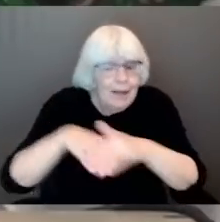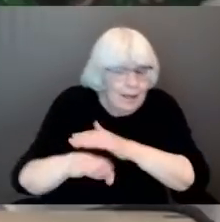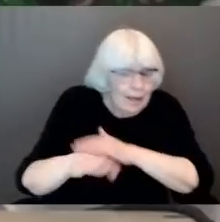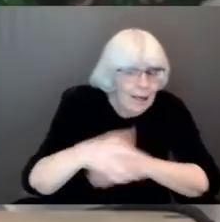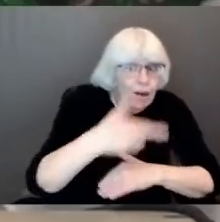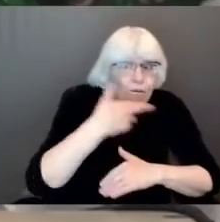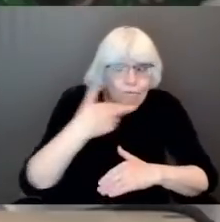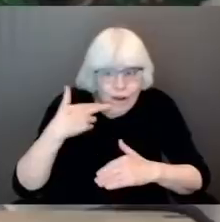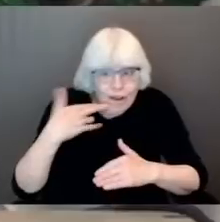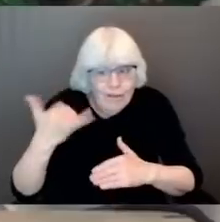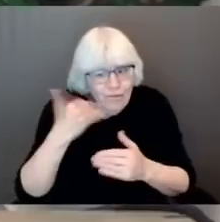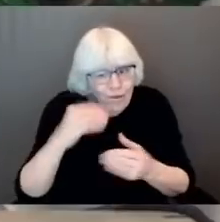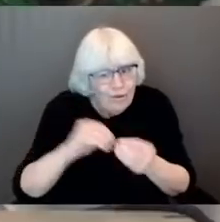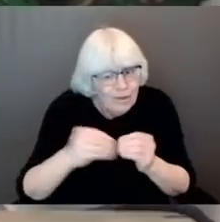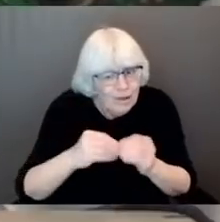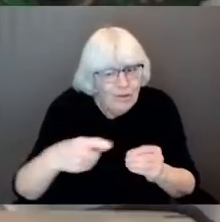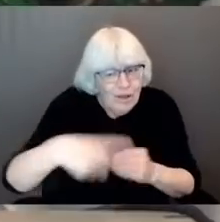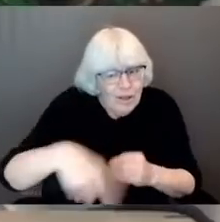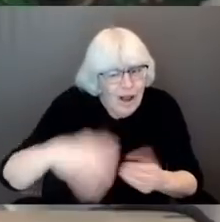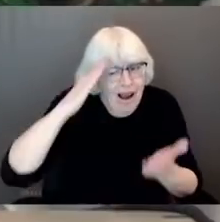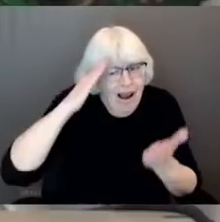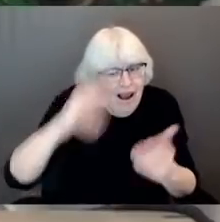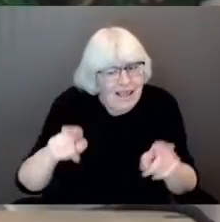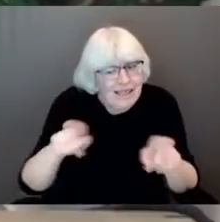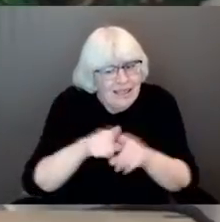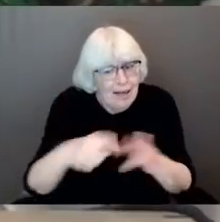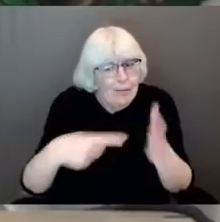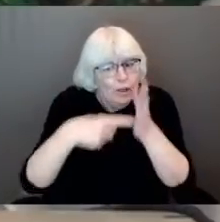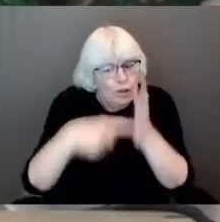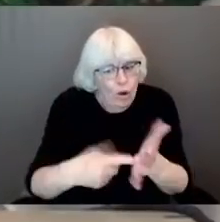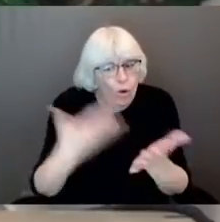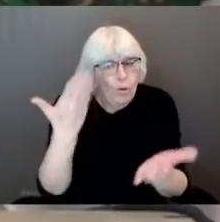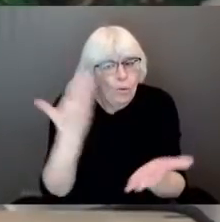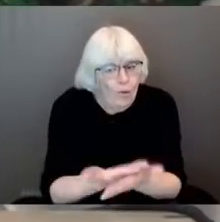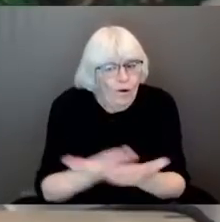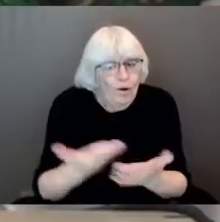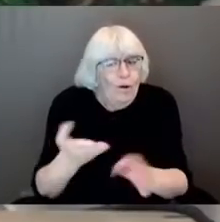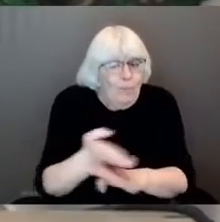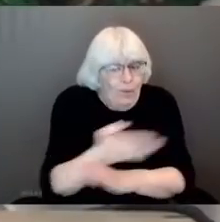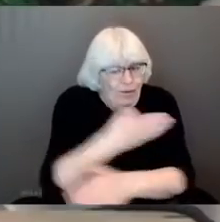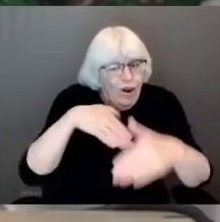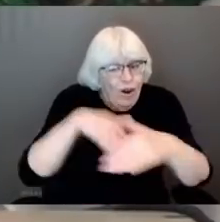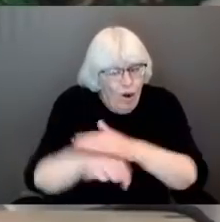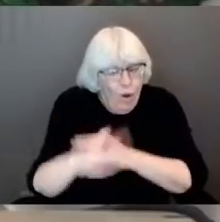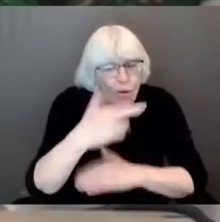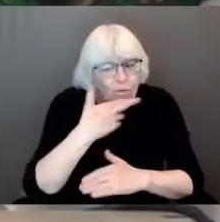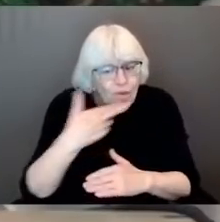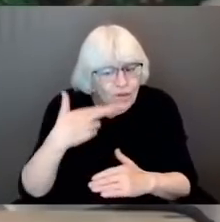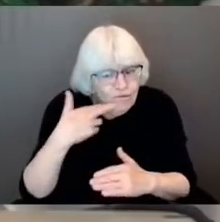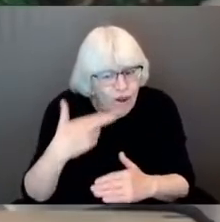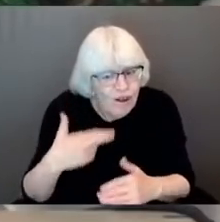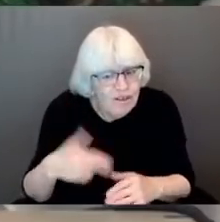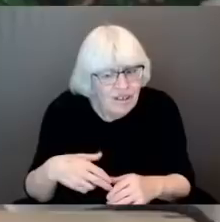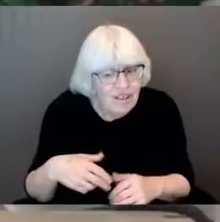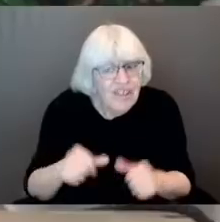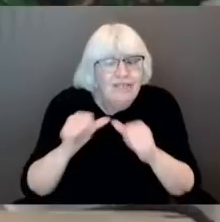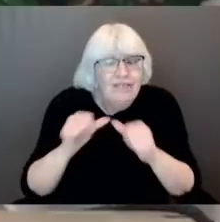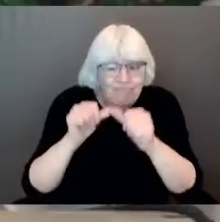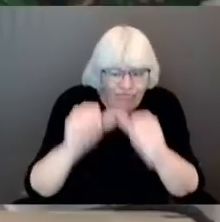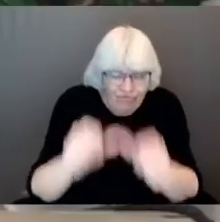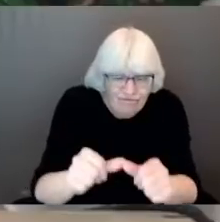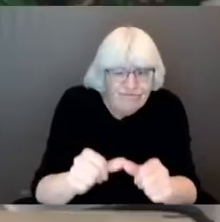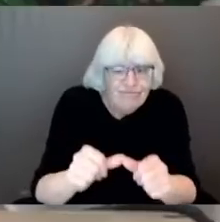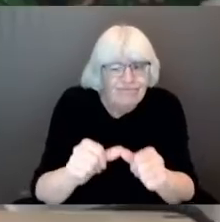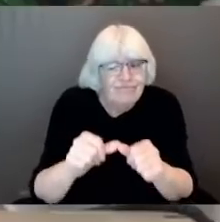pass. I mean, it's our intention for this not to be a permanent thing. We want this to be removed as quickly